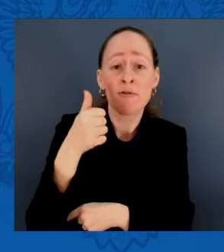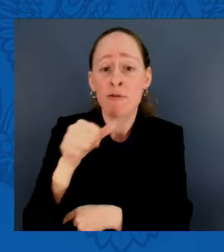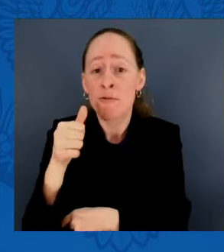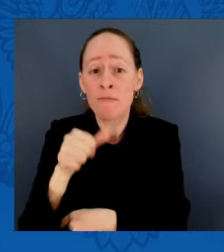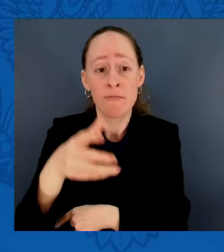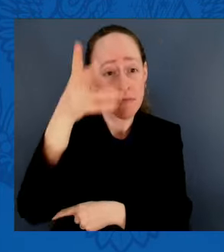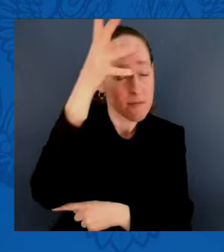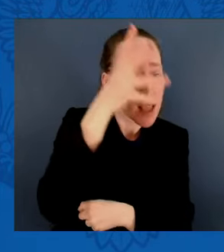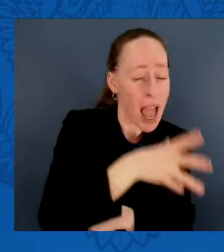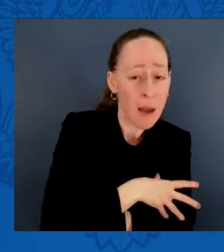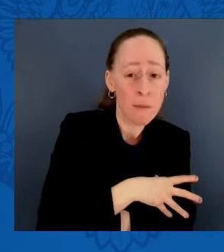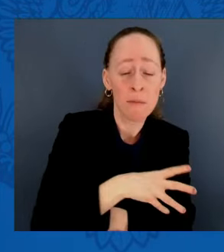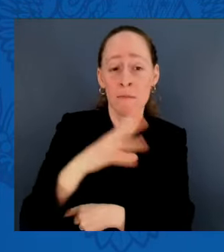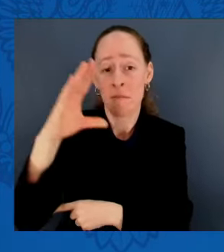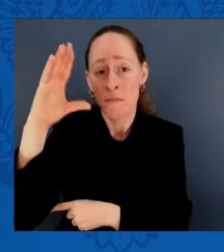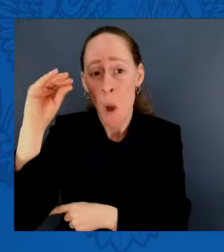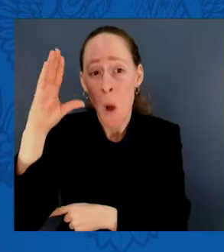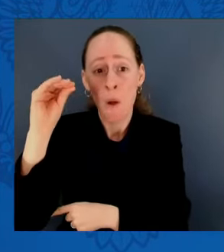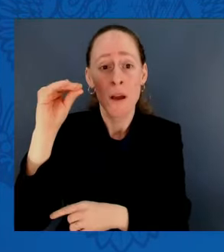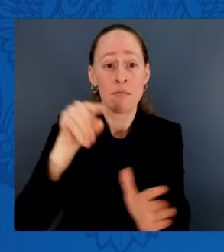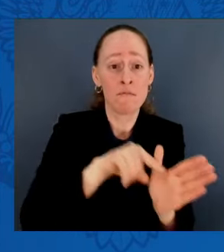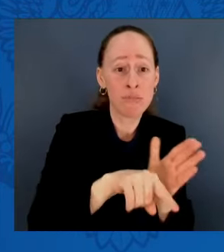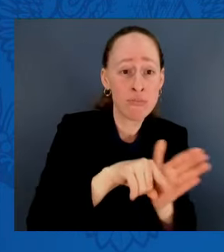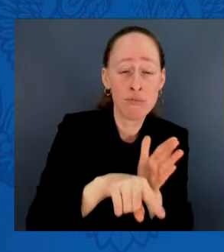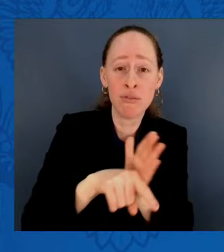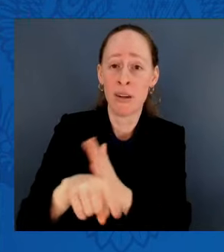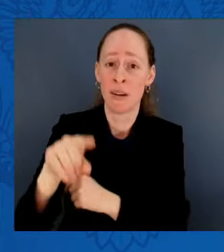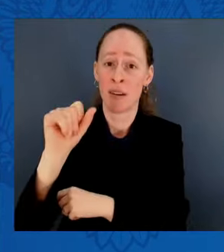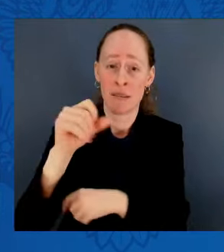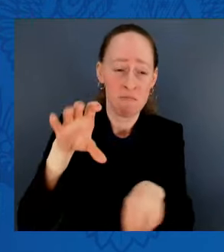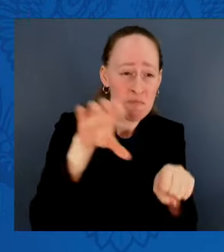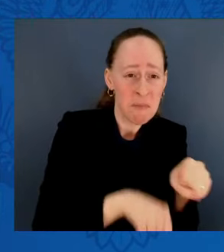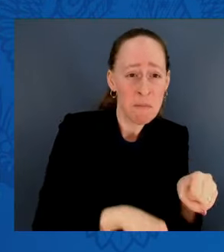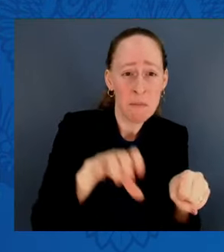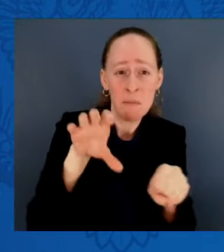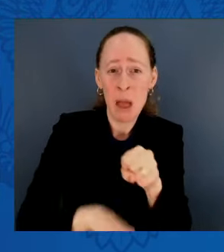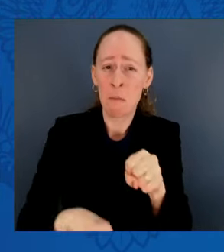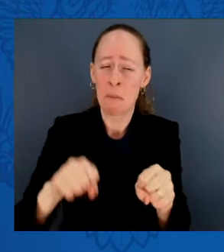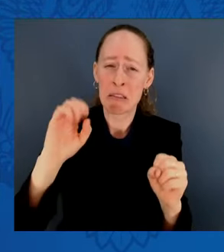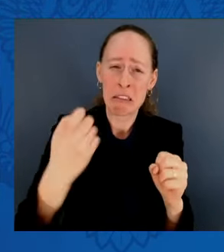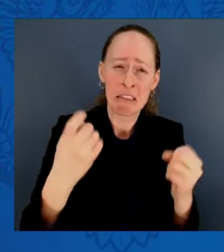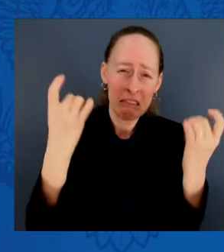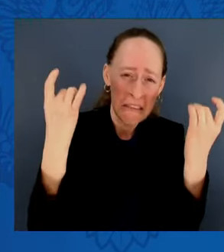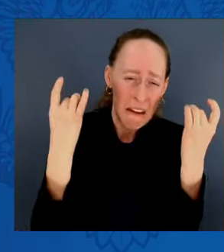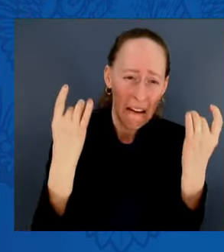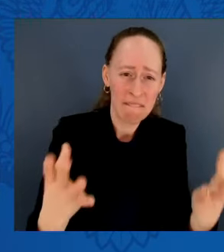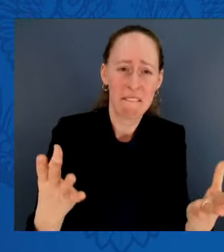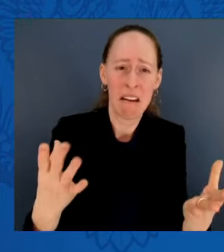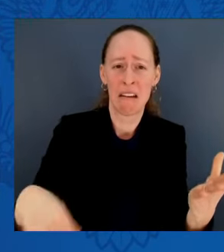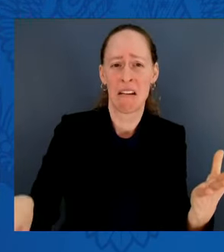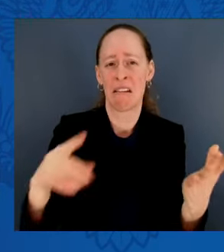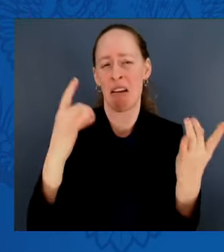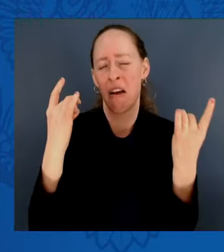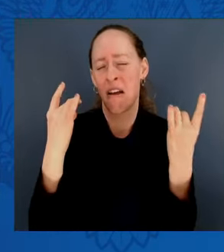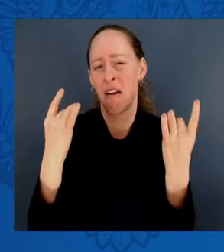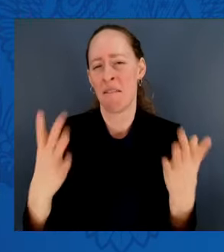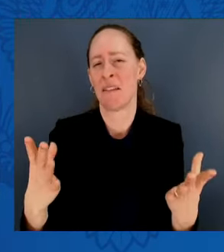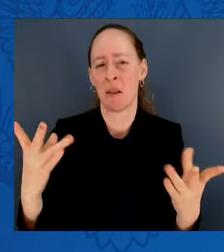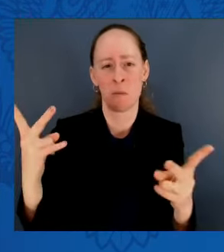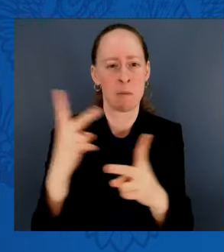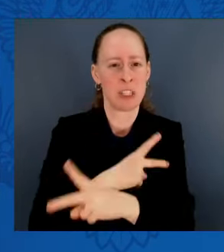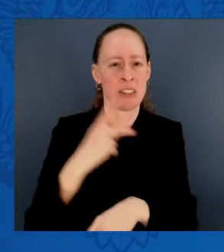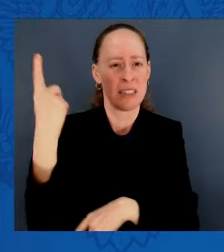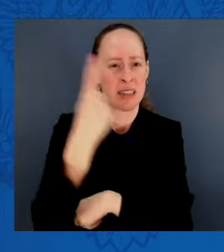violence. The deadliest day for the Jewish people since the Holocaust, and 250 hostages